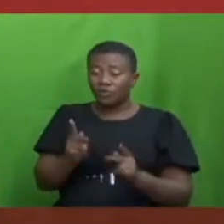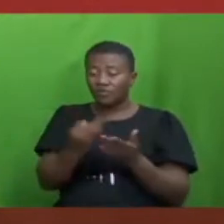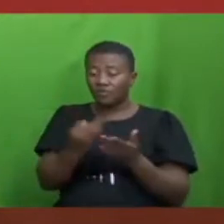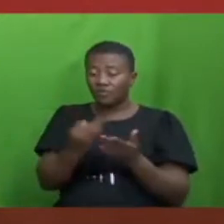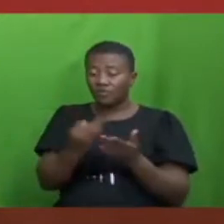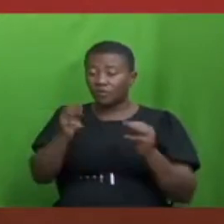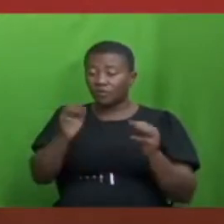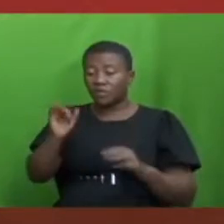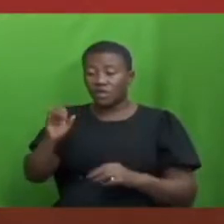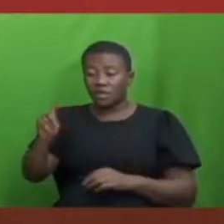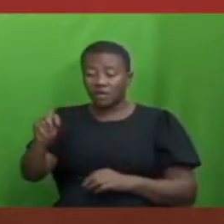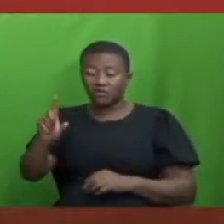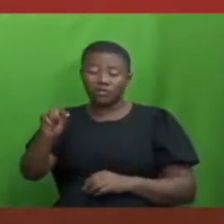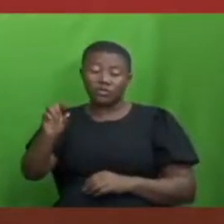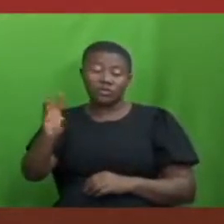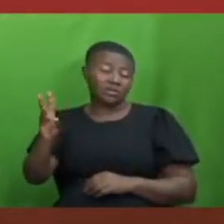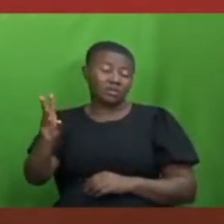2016,